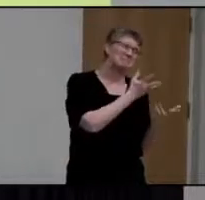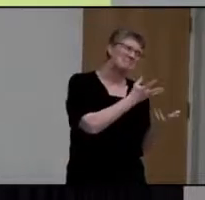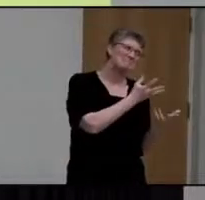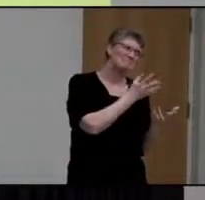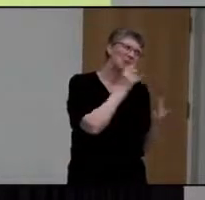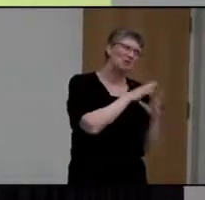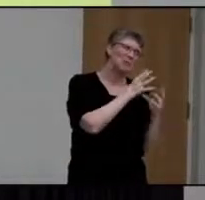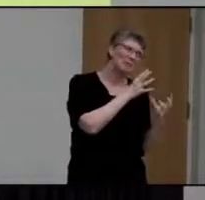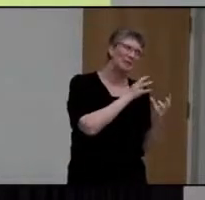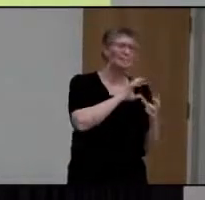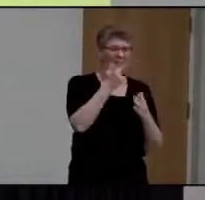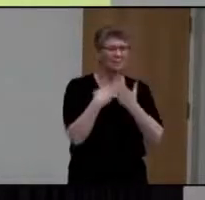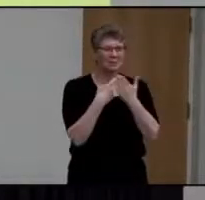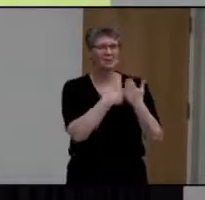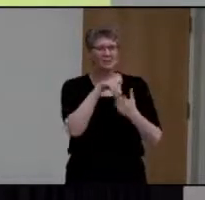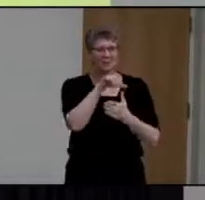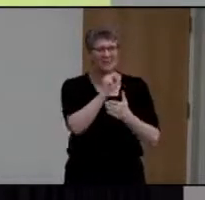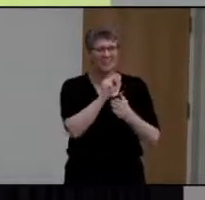So